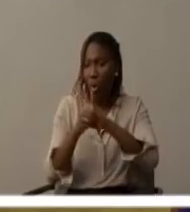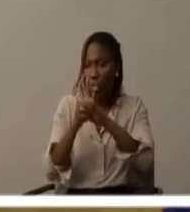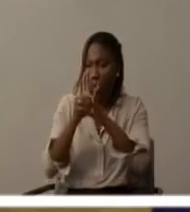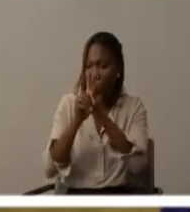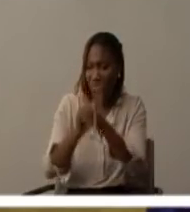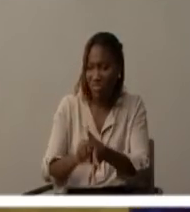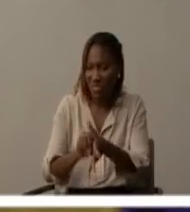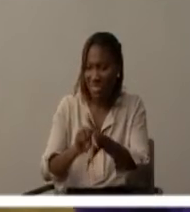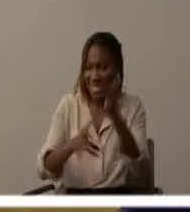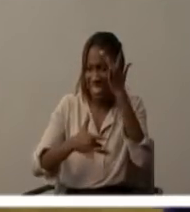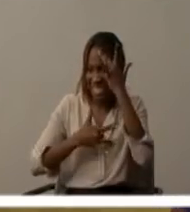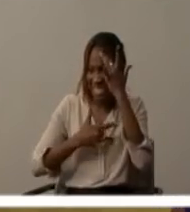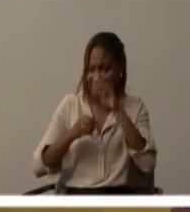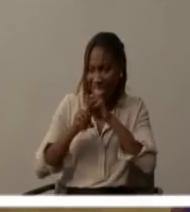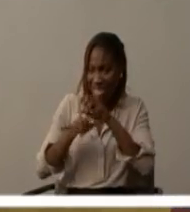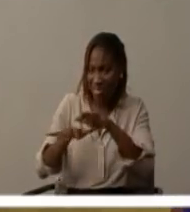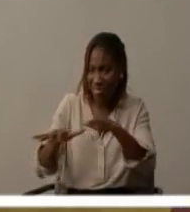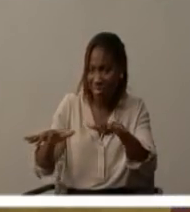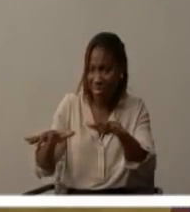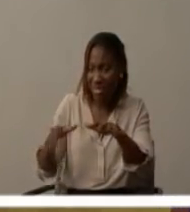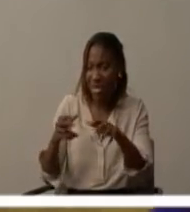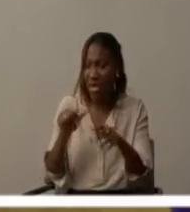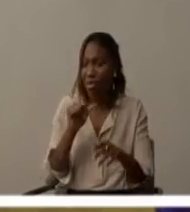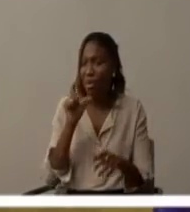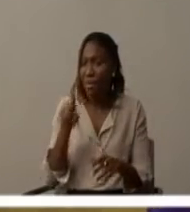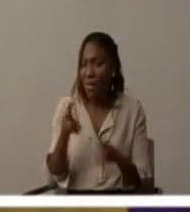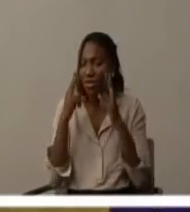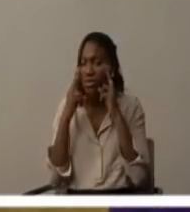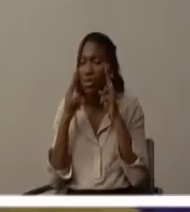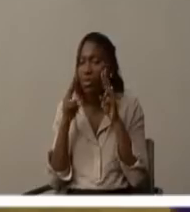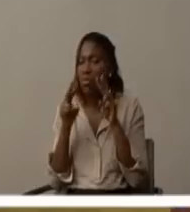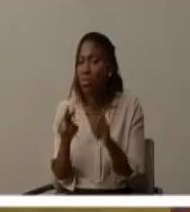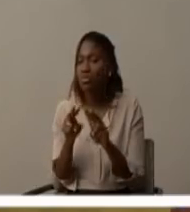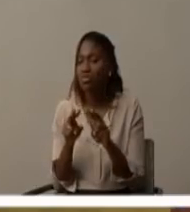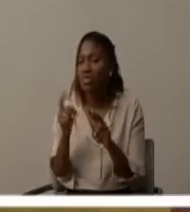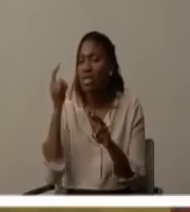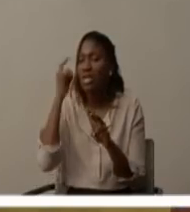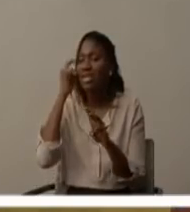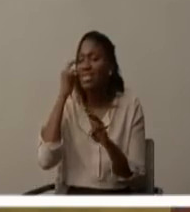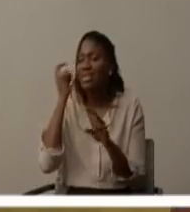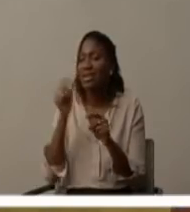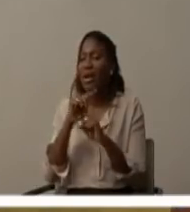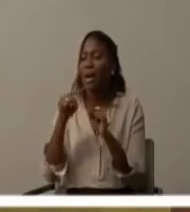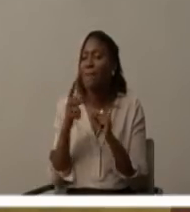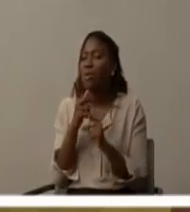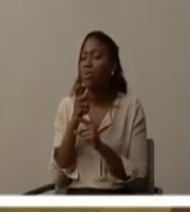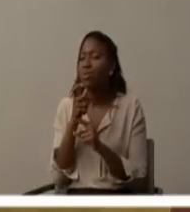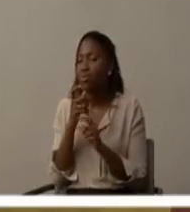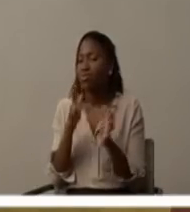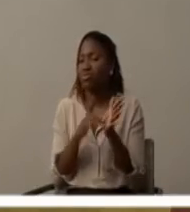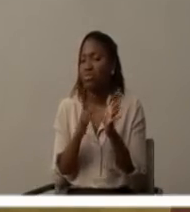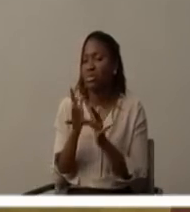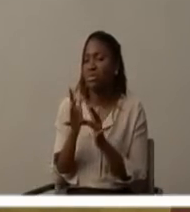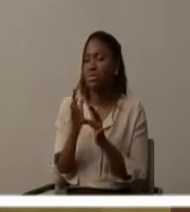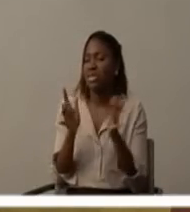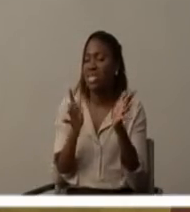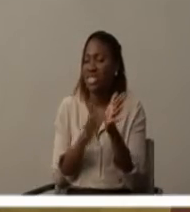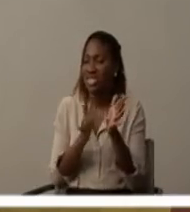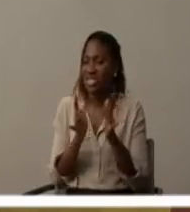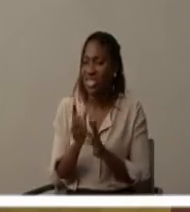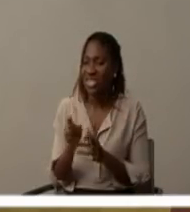as many other people are. We are looking at it from the perspective of who Jesus Christ is. He is the one